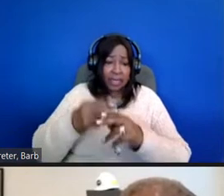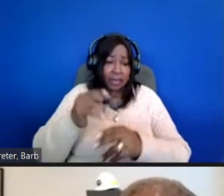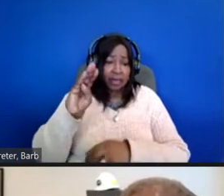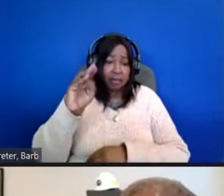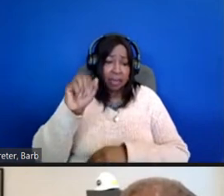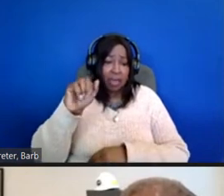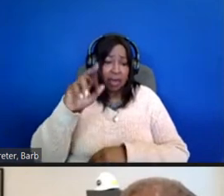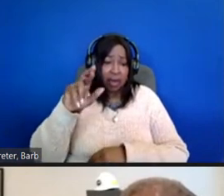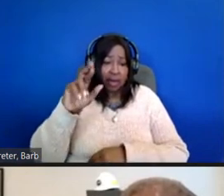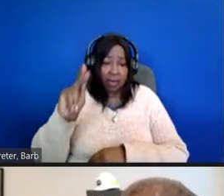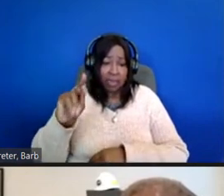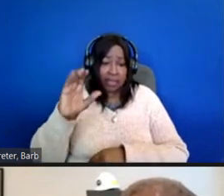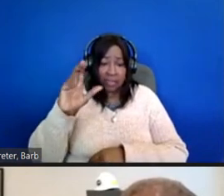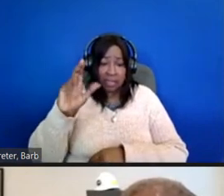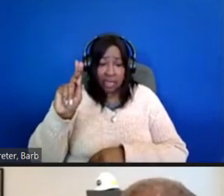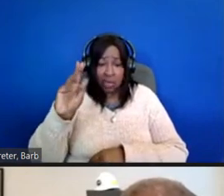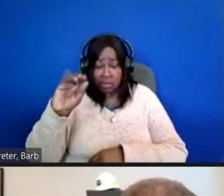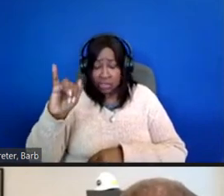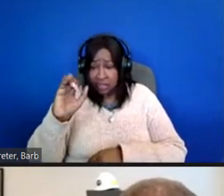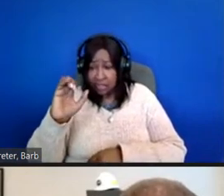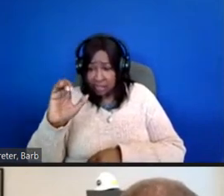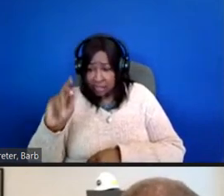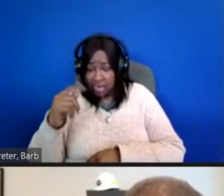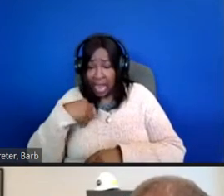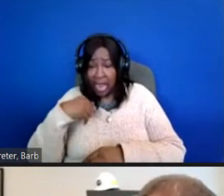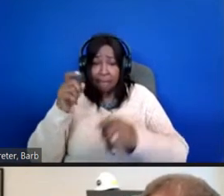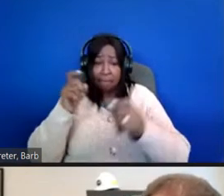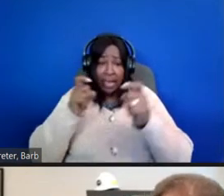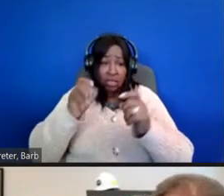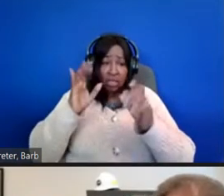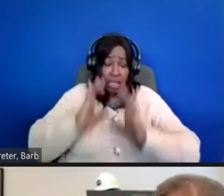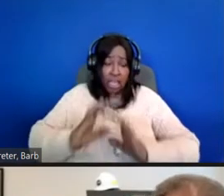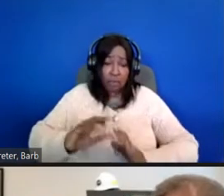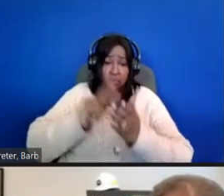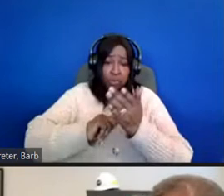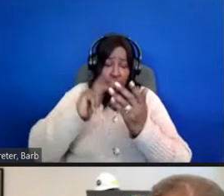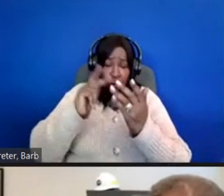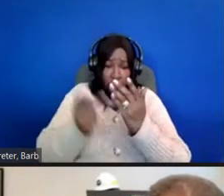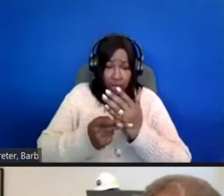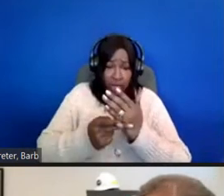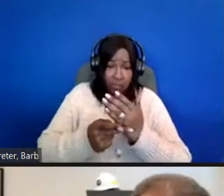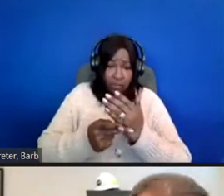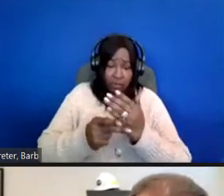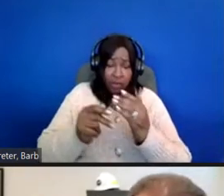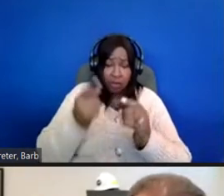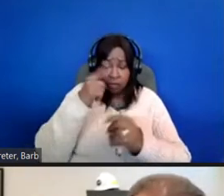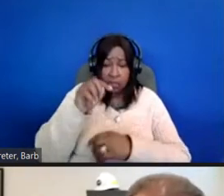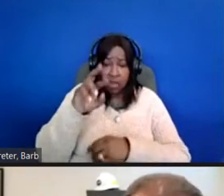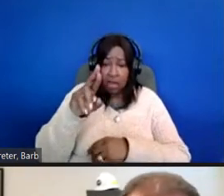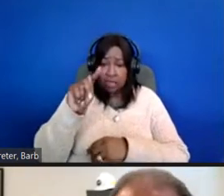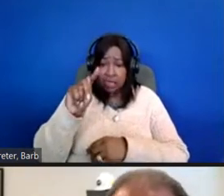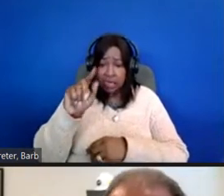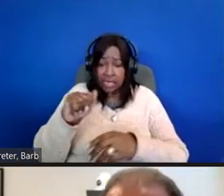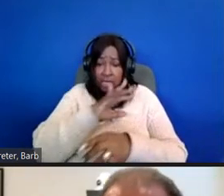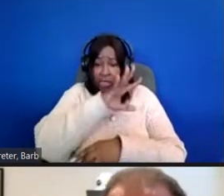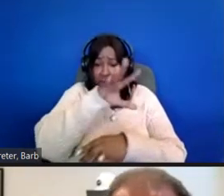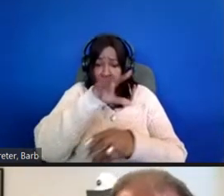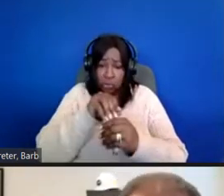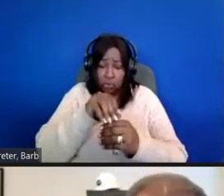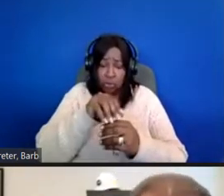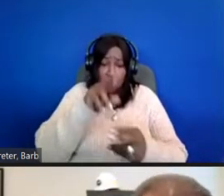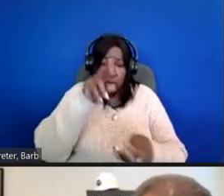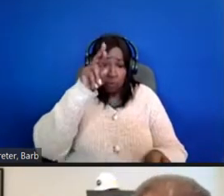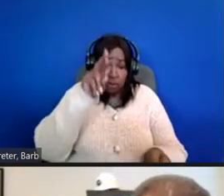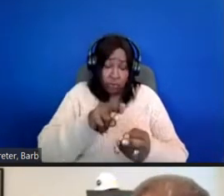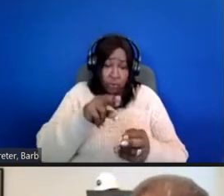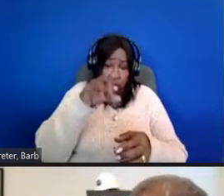as was already said. I manage the customer programs on behalf of the RTA, which include reduced fare, ride